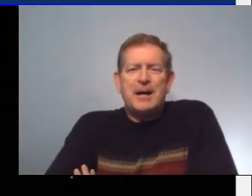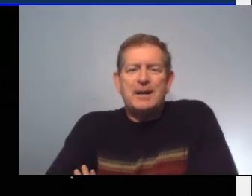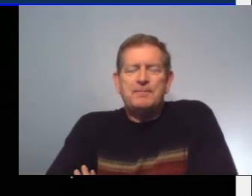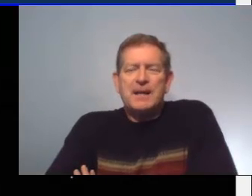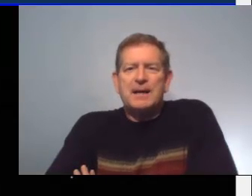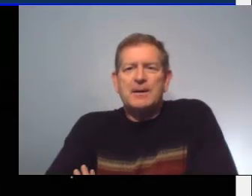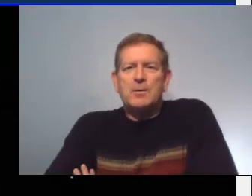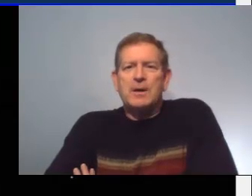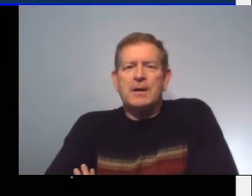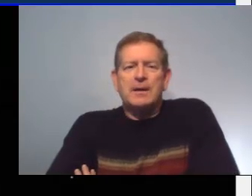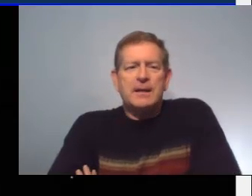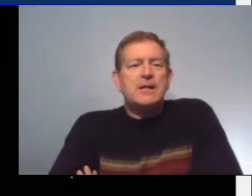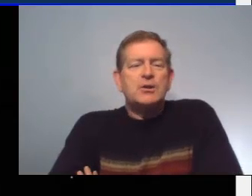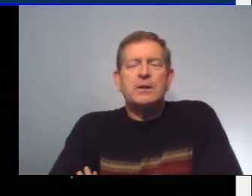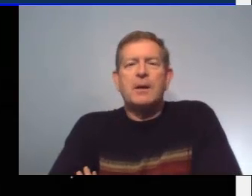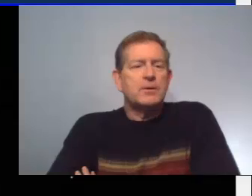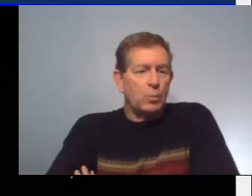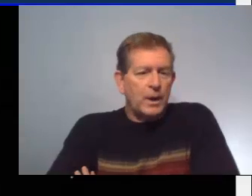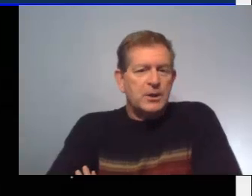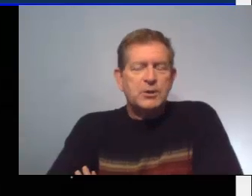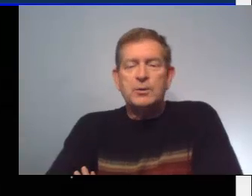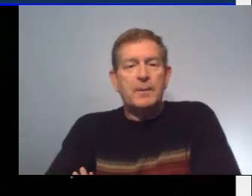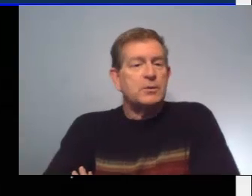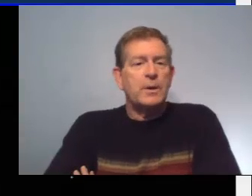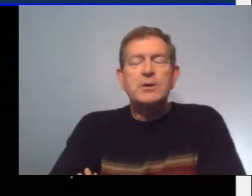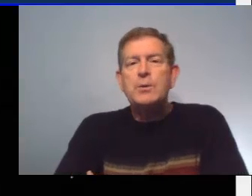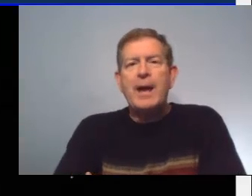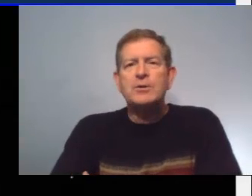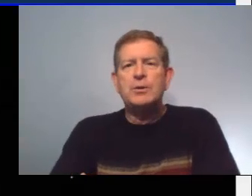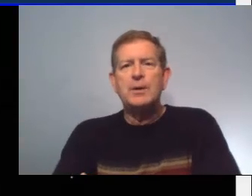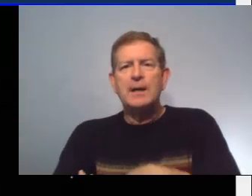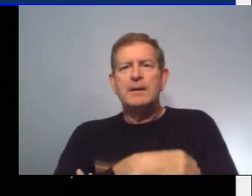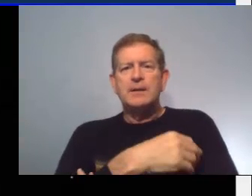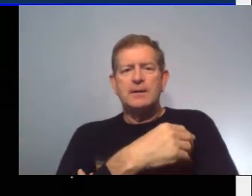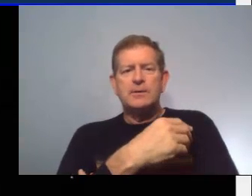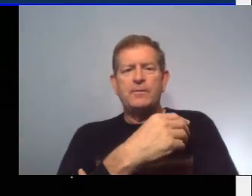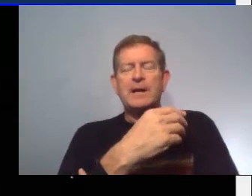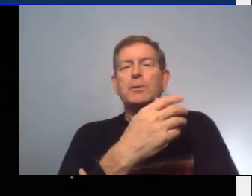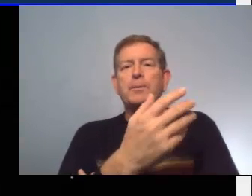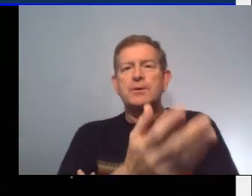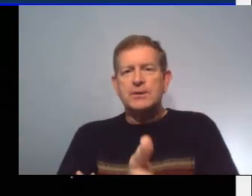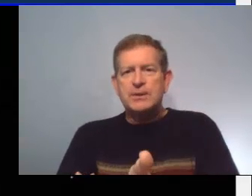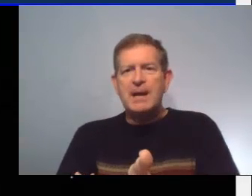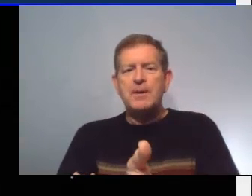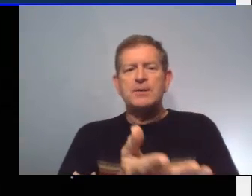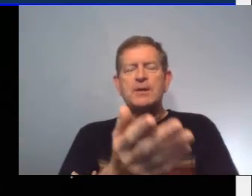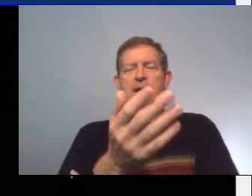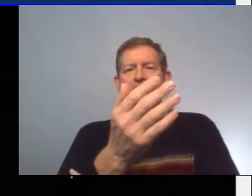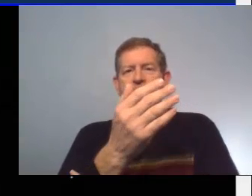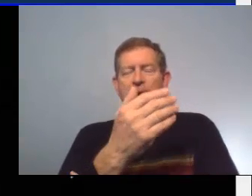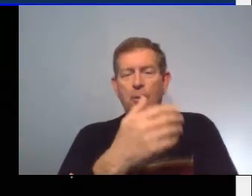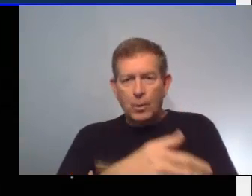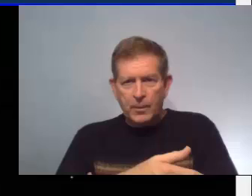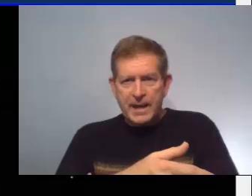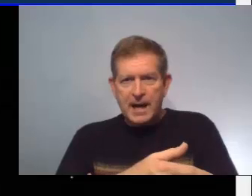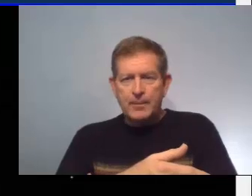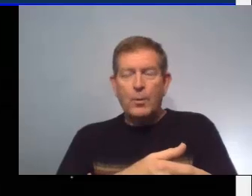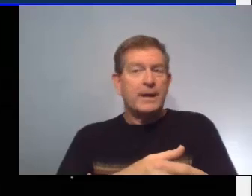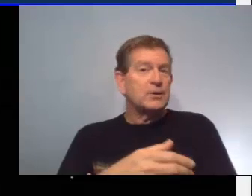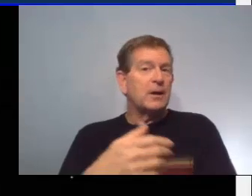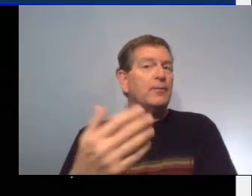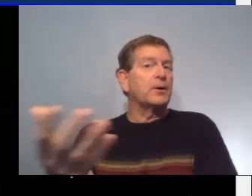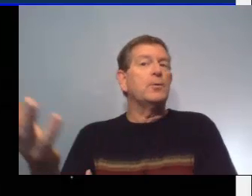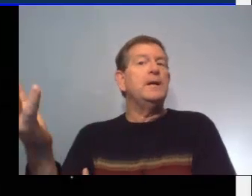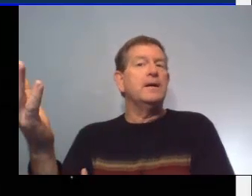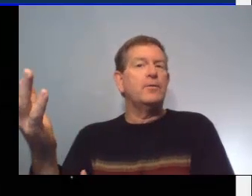here in addition to numbers 1 and 2. Numbers 1 and 2 ask you to find out what the person's name is and how old they are,